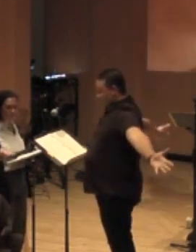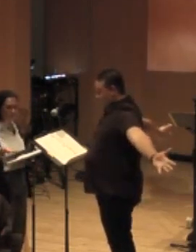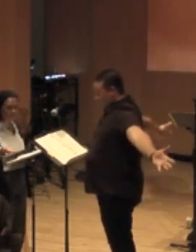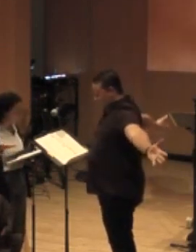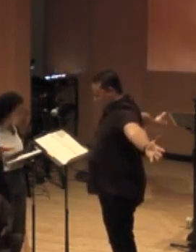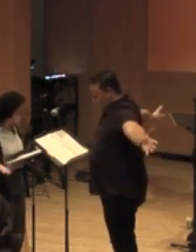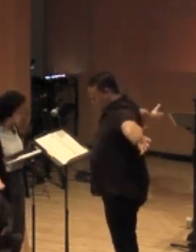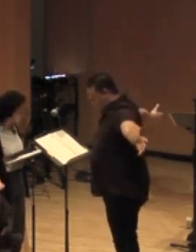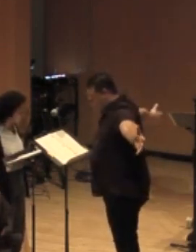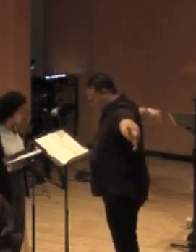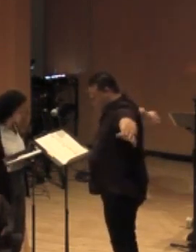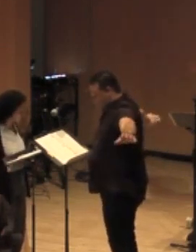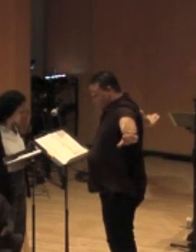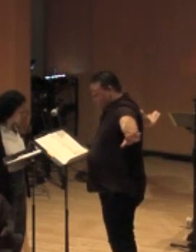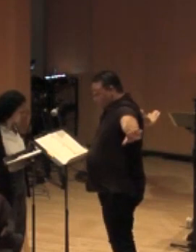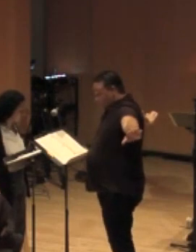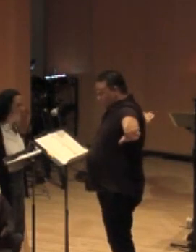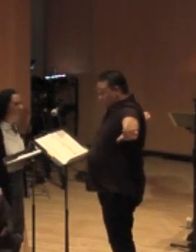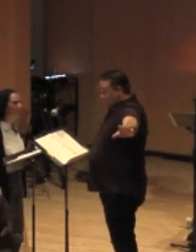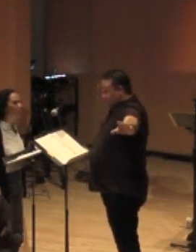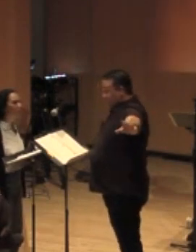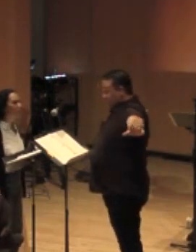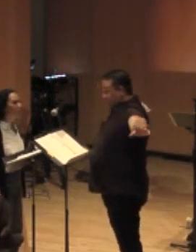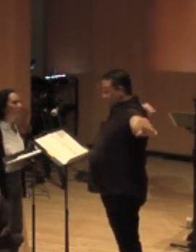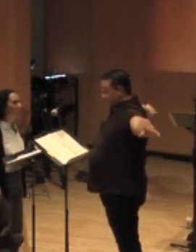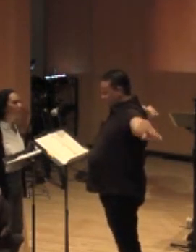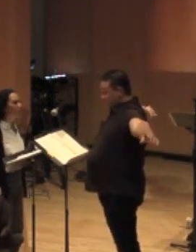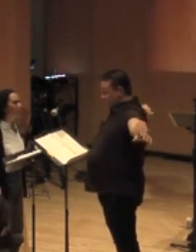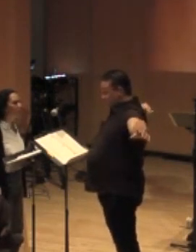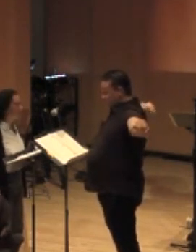that small boat of yours